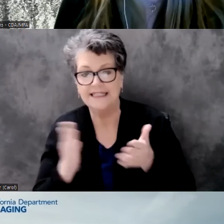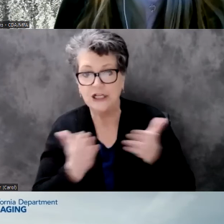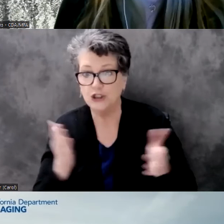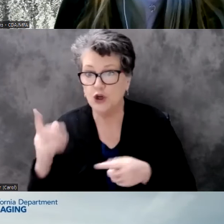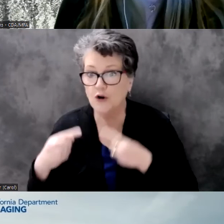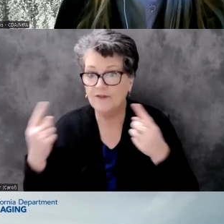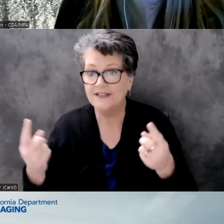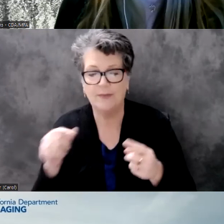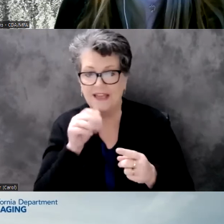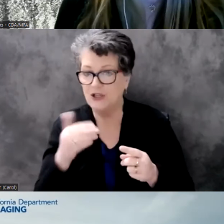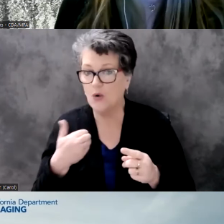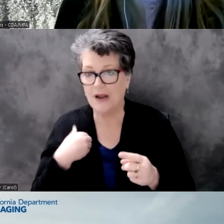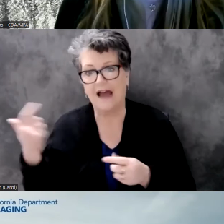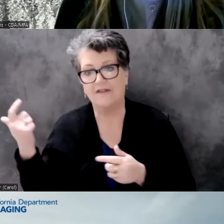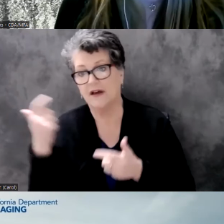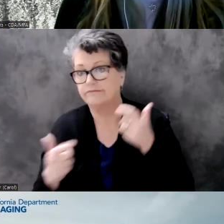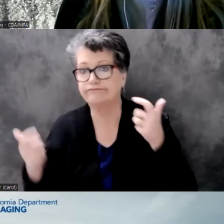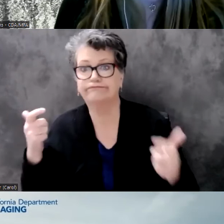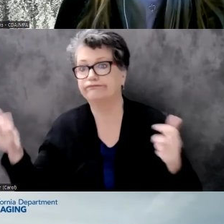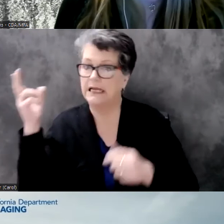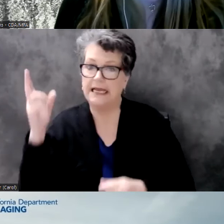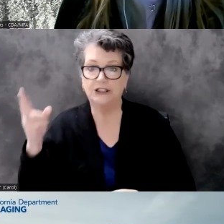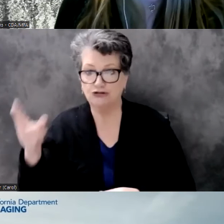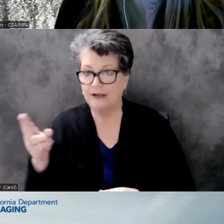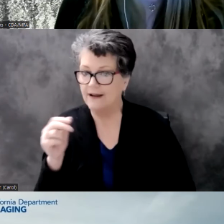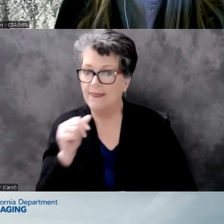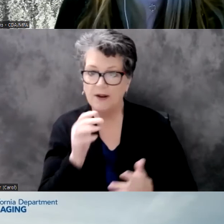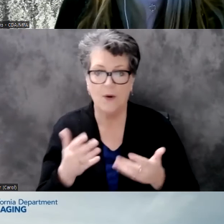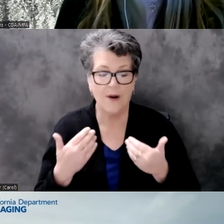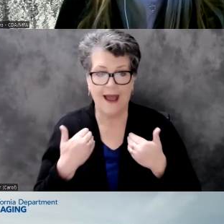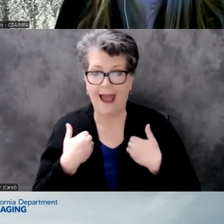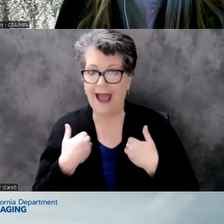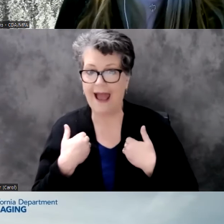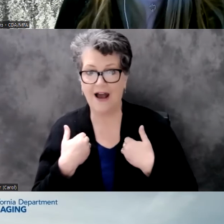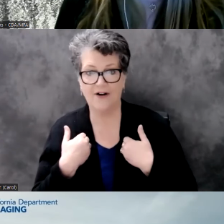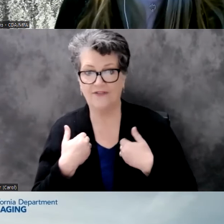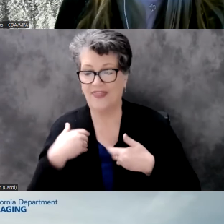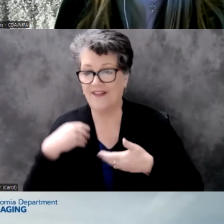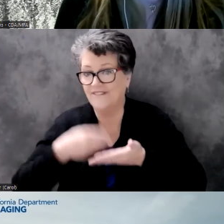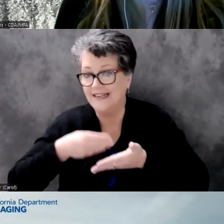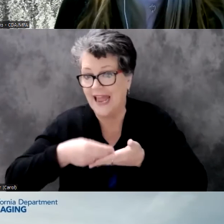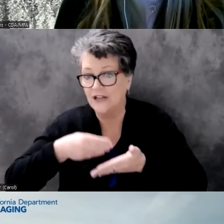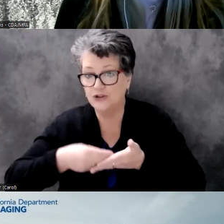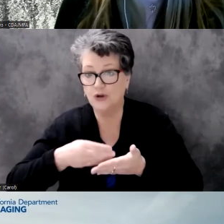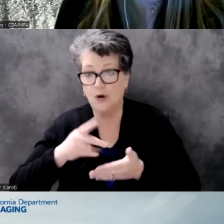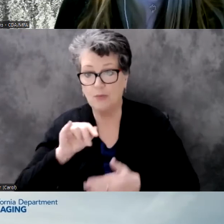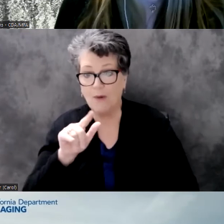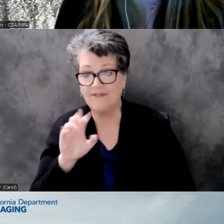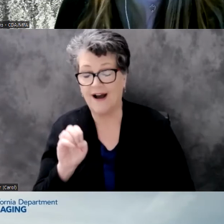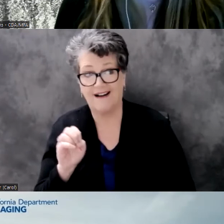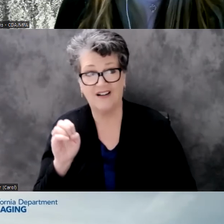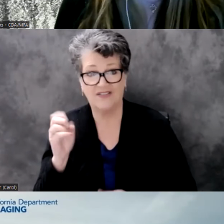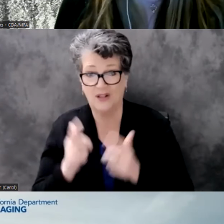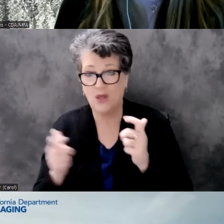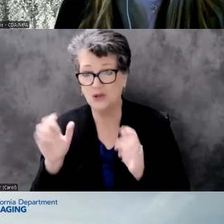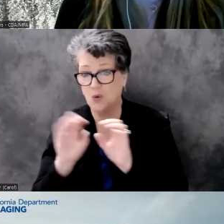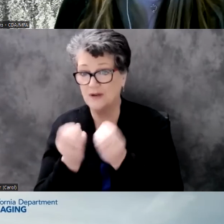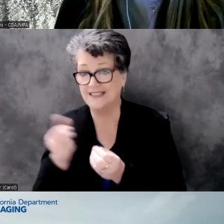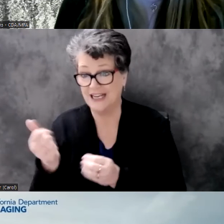have the grant history background. They don't have these high financial profiles that some of the larger organizations